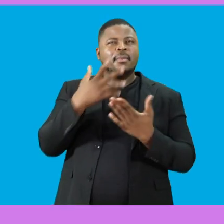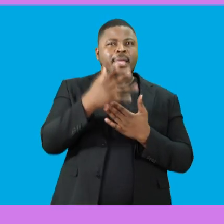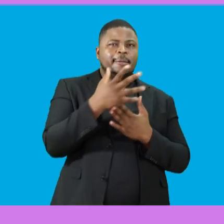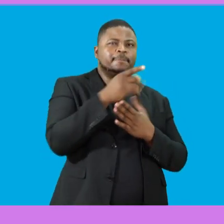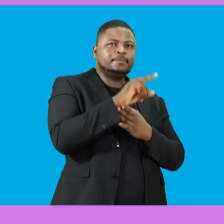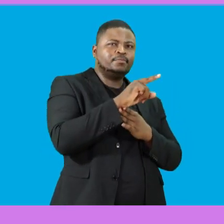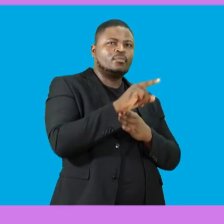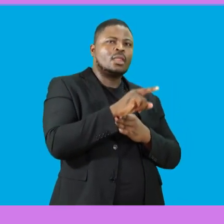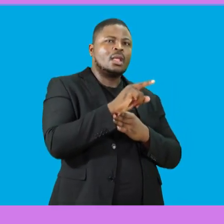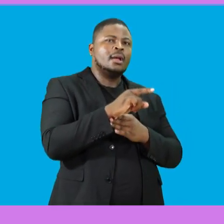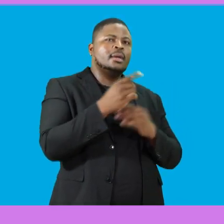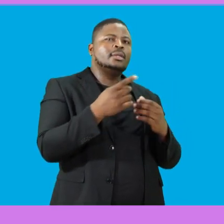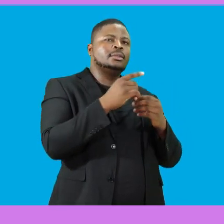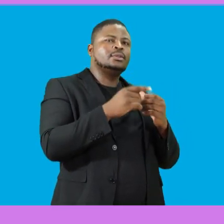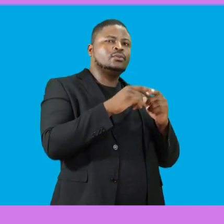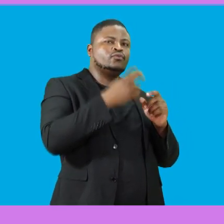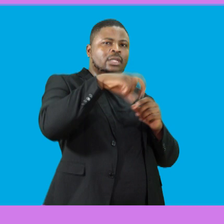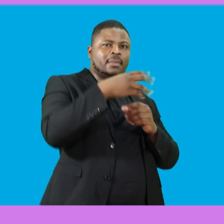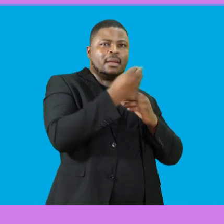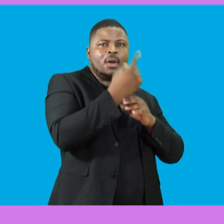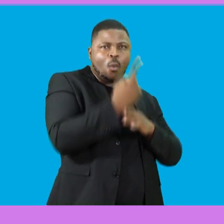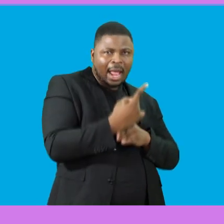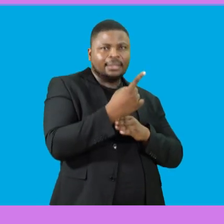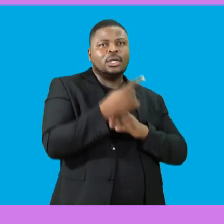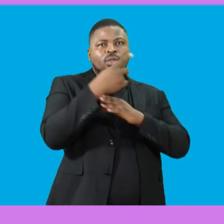number 2. Then the number of people increased from bus